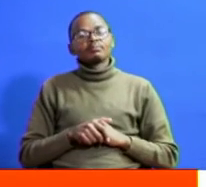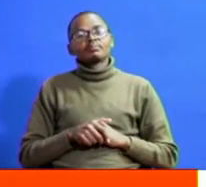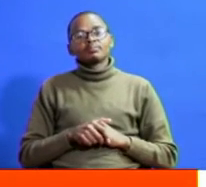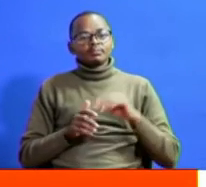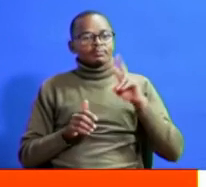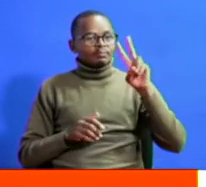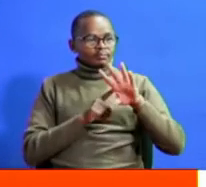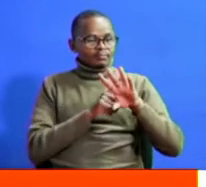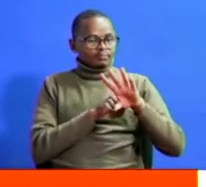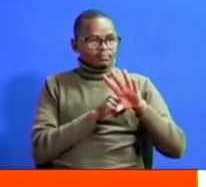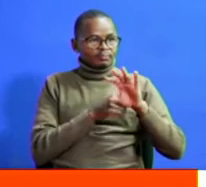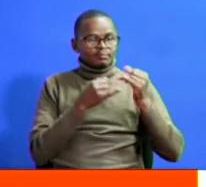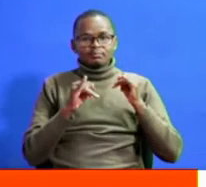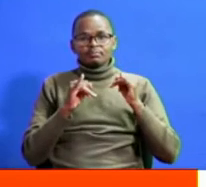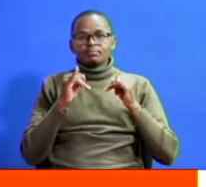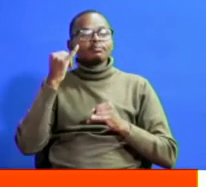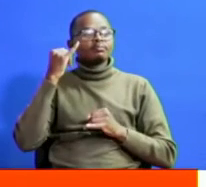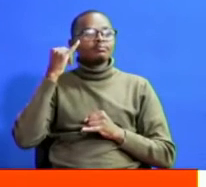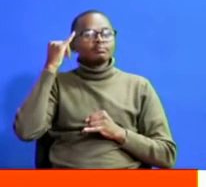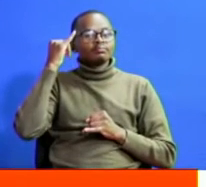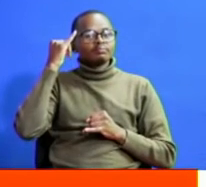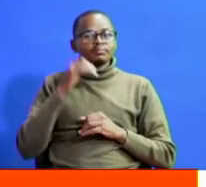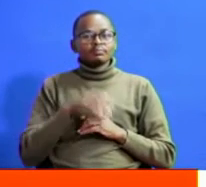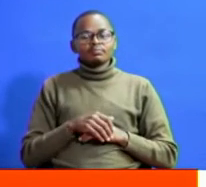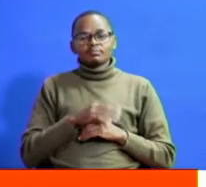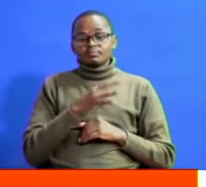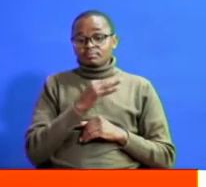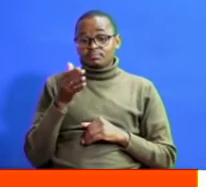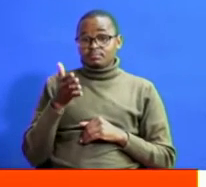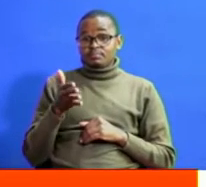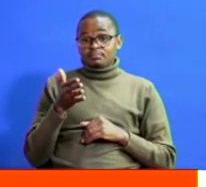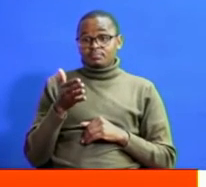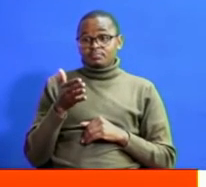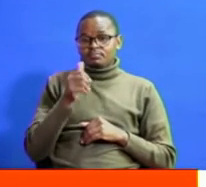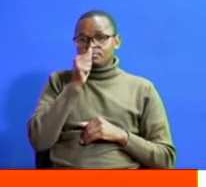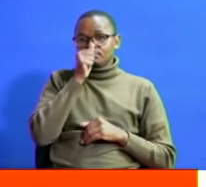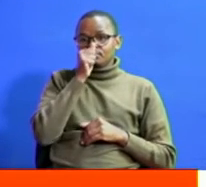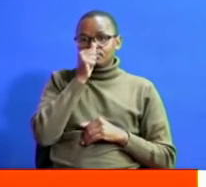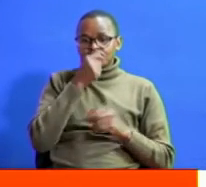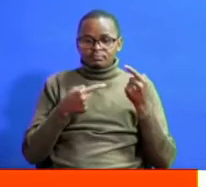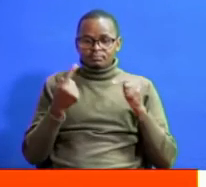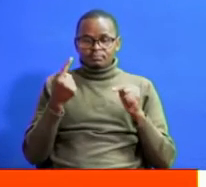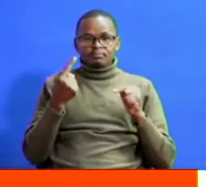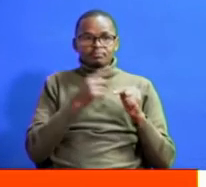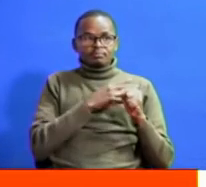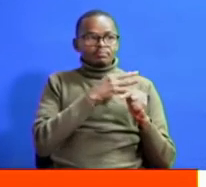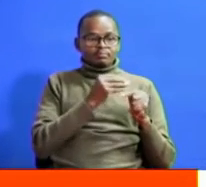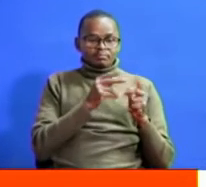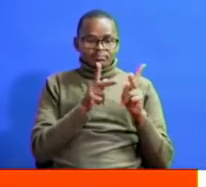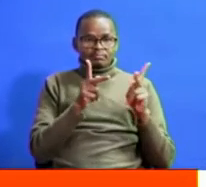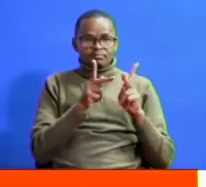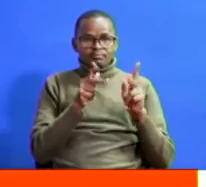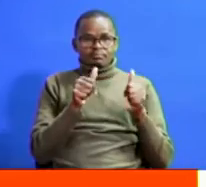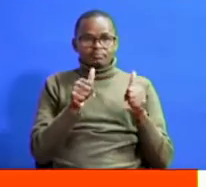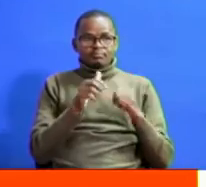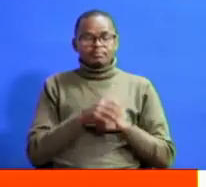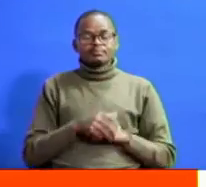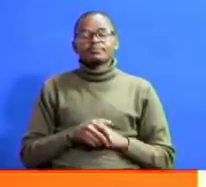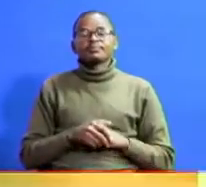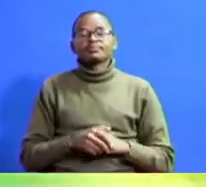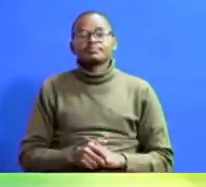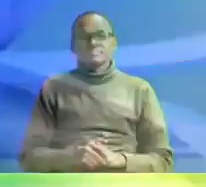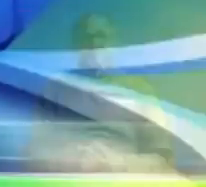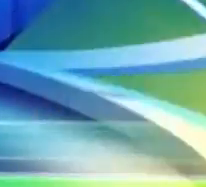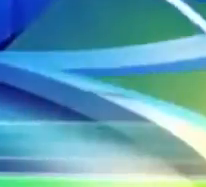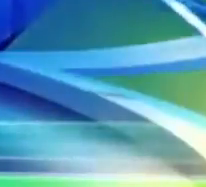pili nimecheza Nakuru, and here I am a winner and I'm very grateful.